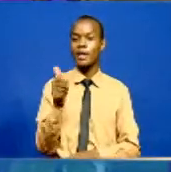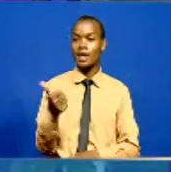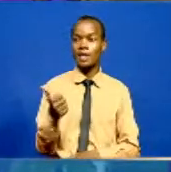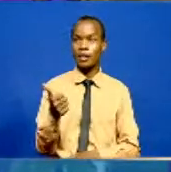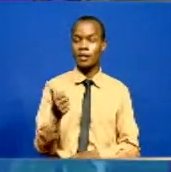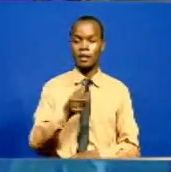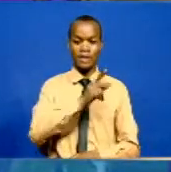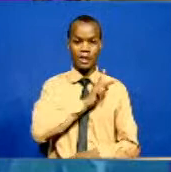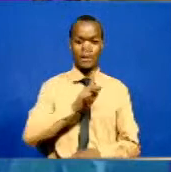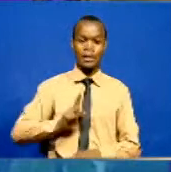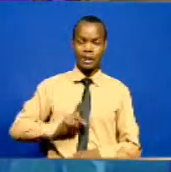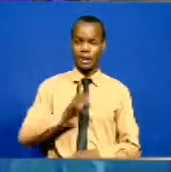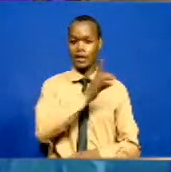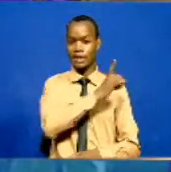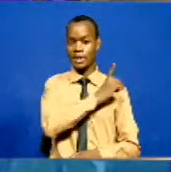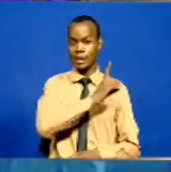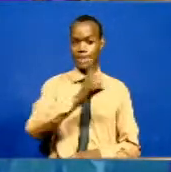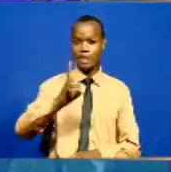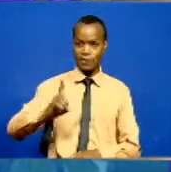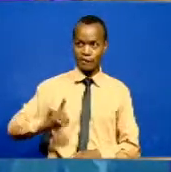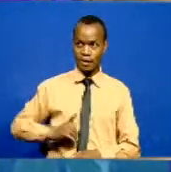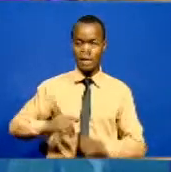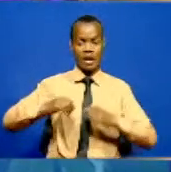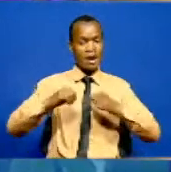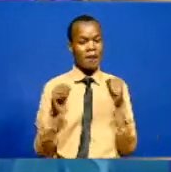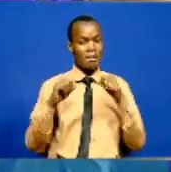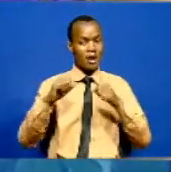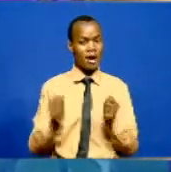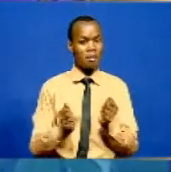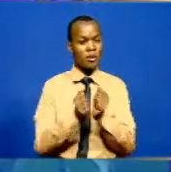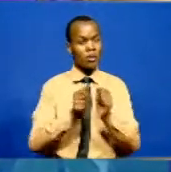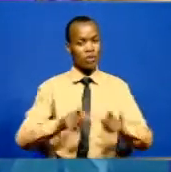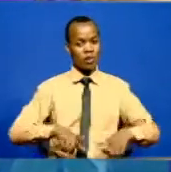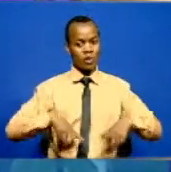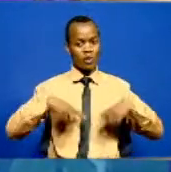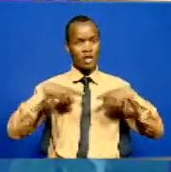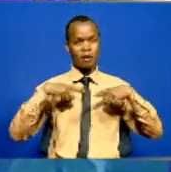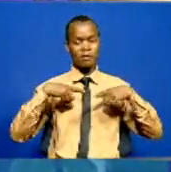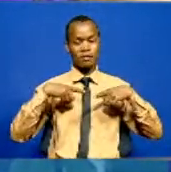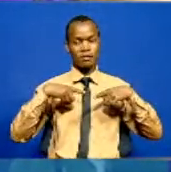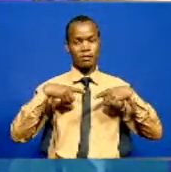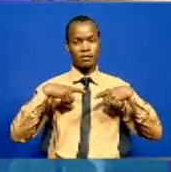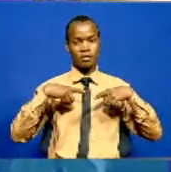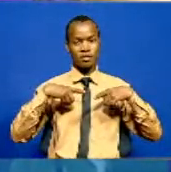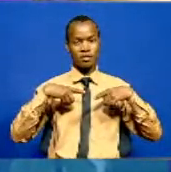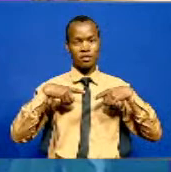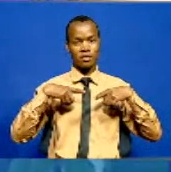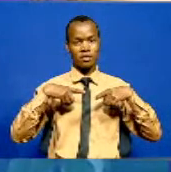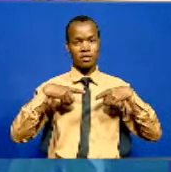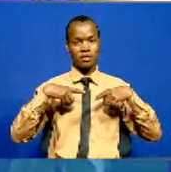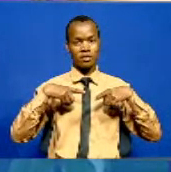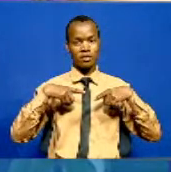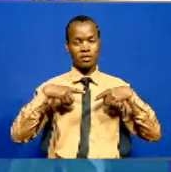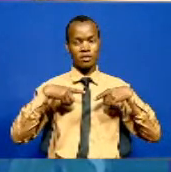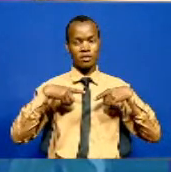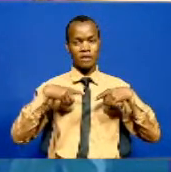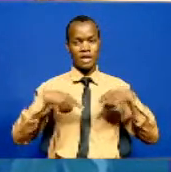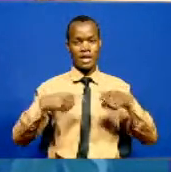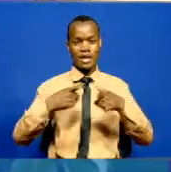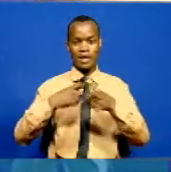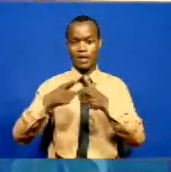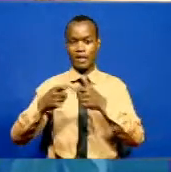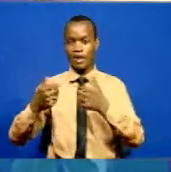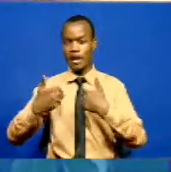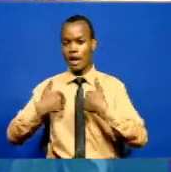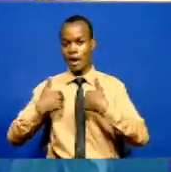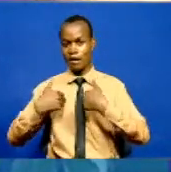King David. He was pleased with life. And now a point came when he was going,